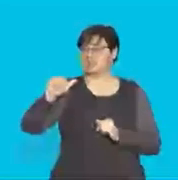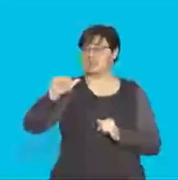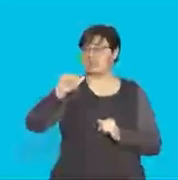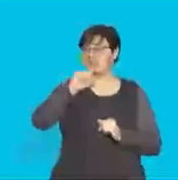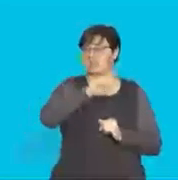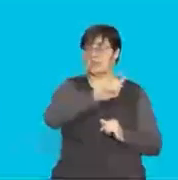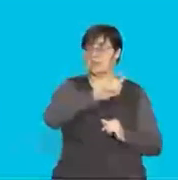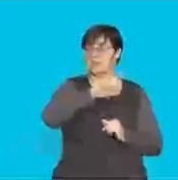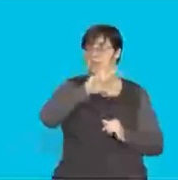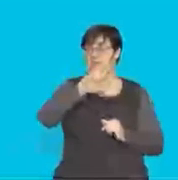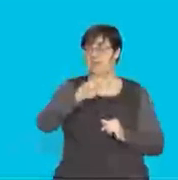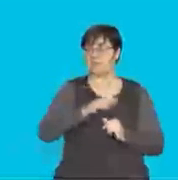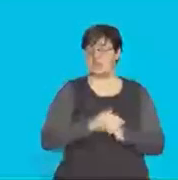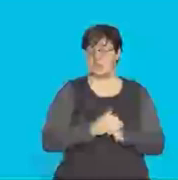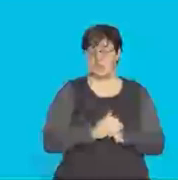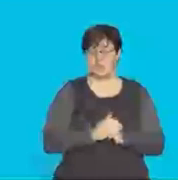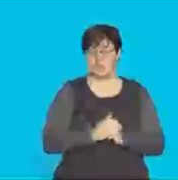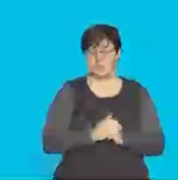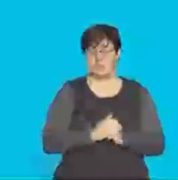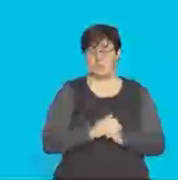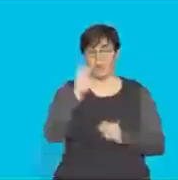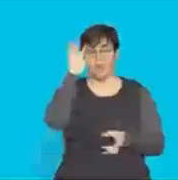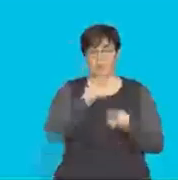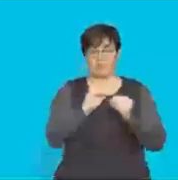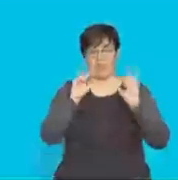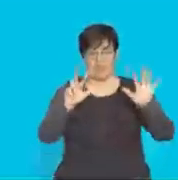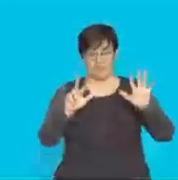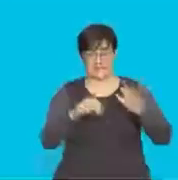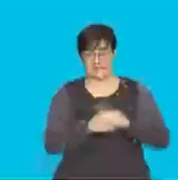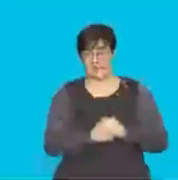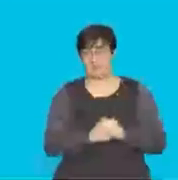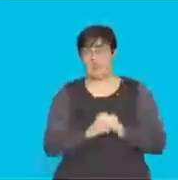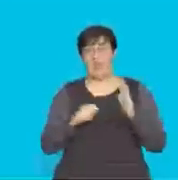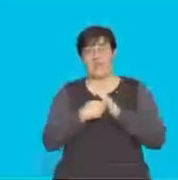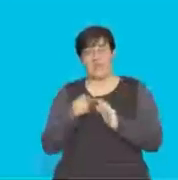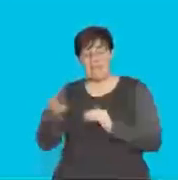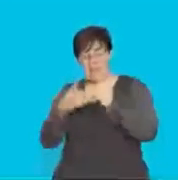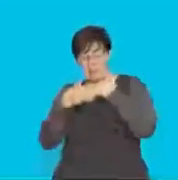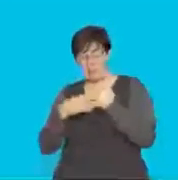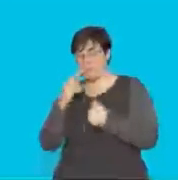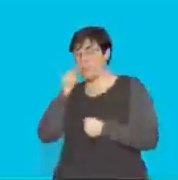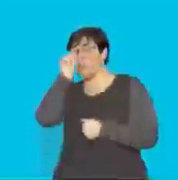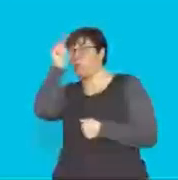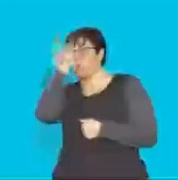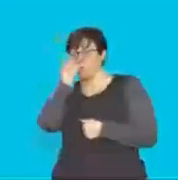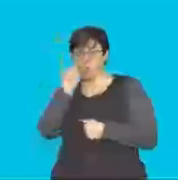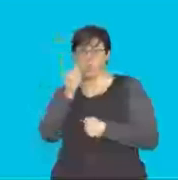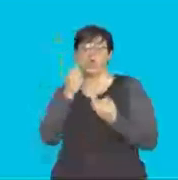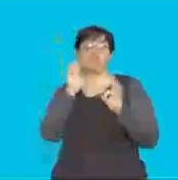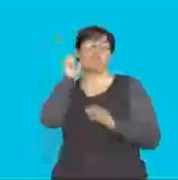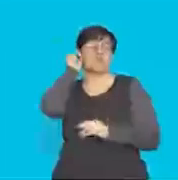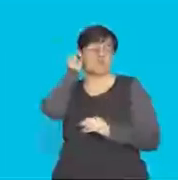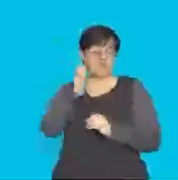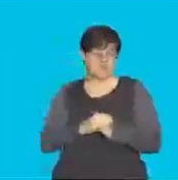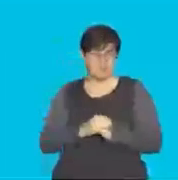5, 6, 7, 8. So clearly the key helps us to determine which are the individuals that are